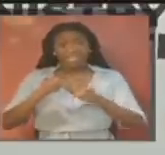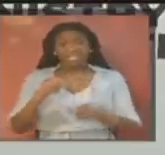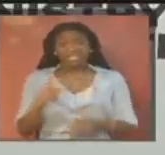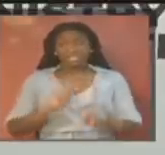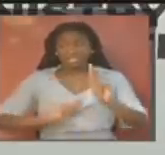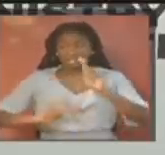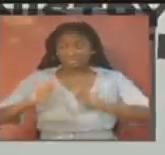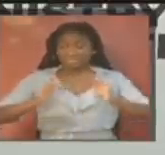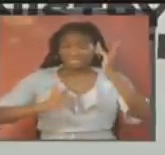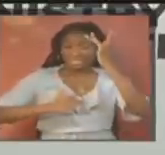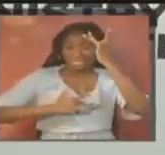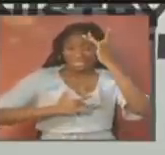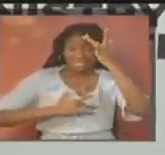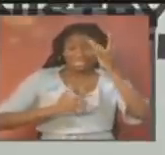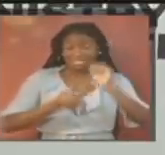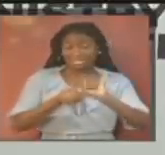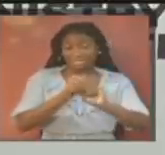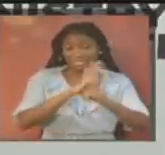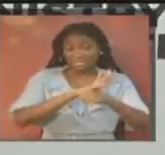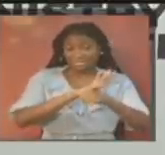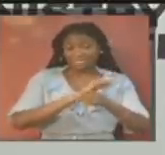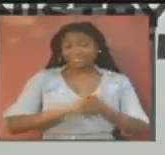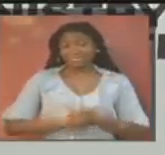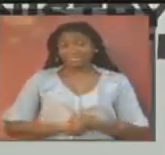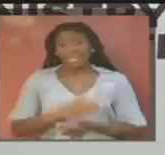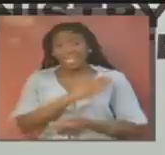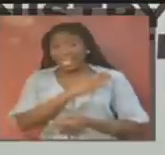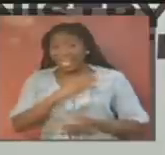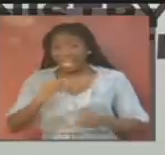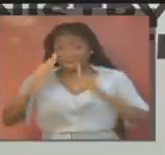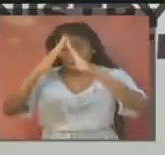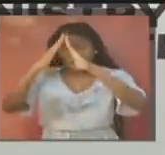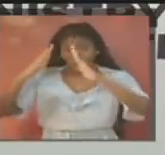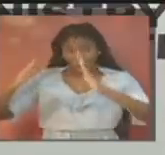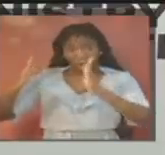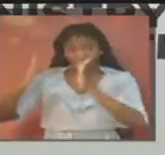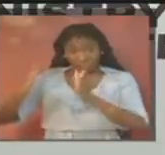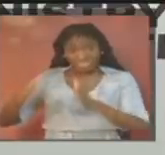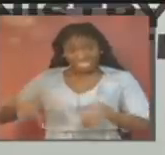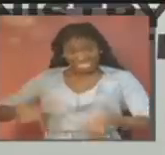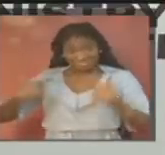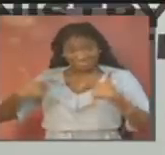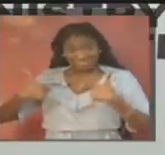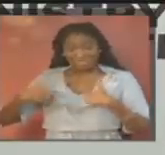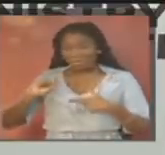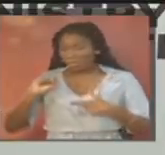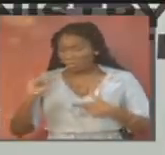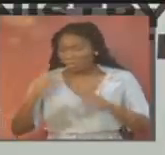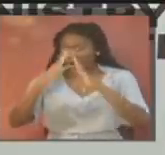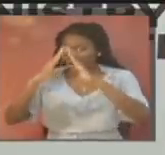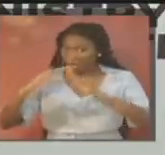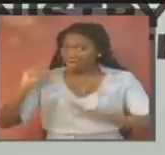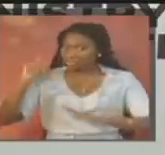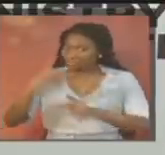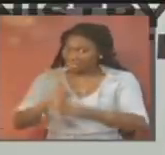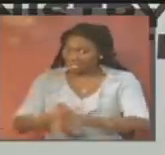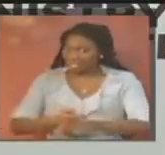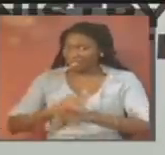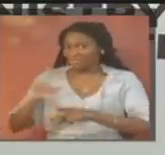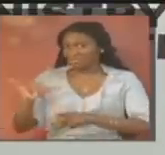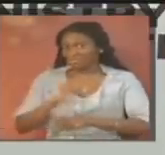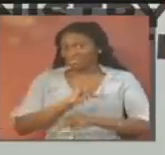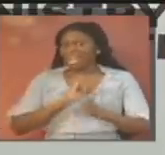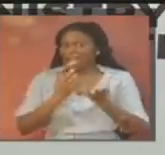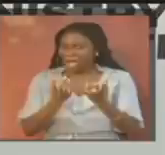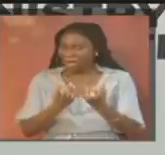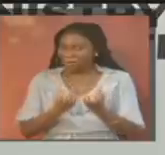patients themselves, but also for the entire household. I now invite Dr. St. Bernard to share some important and practical